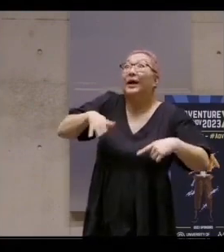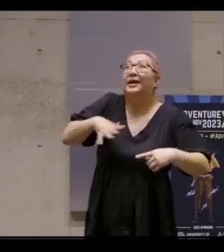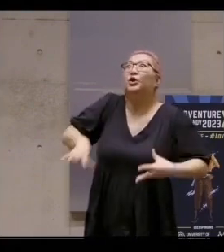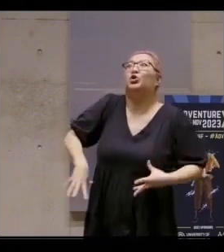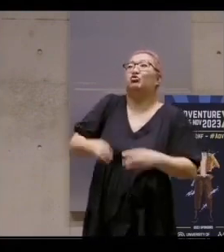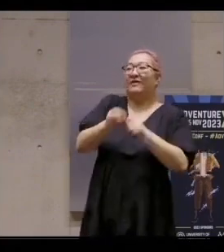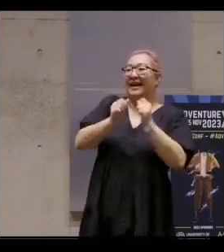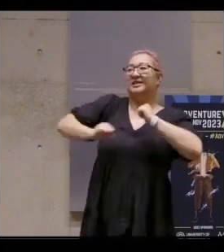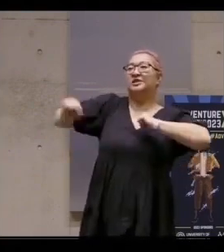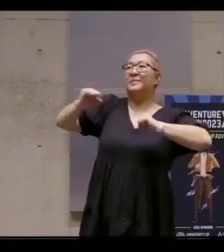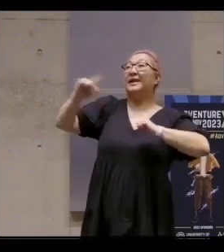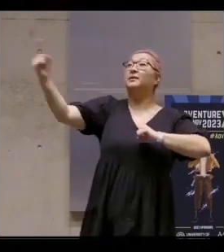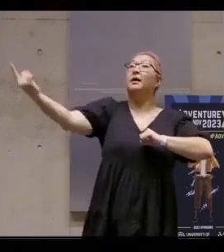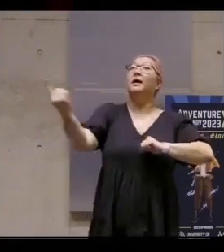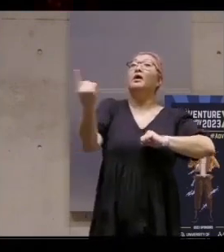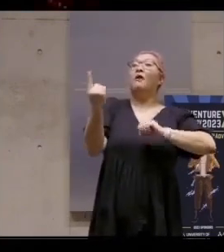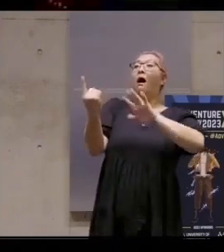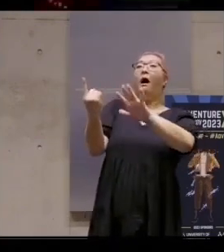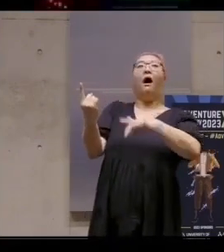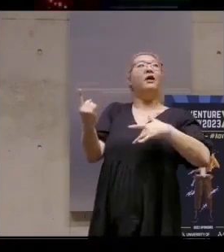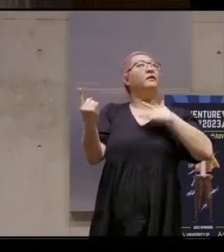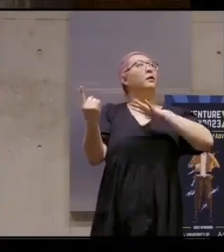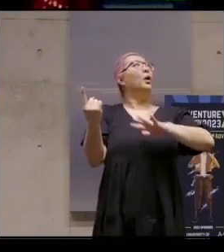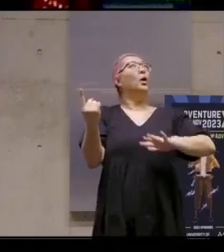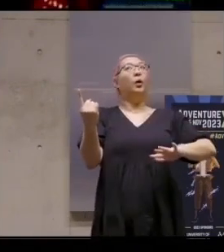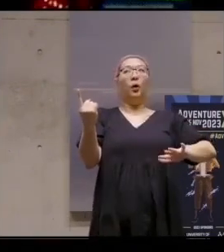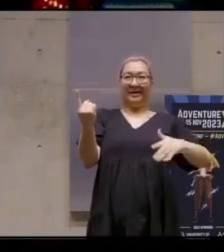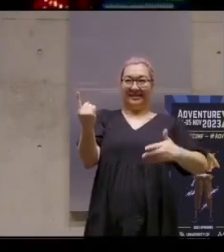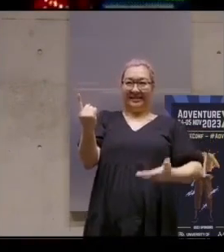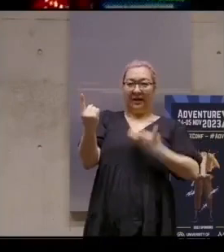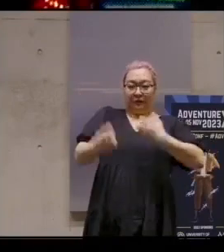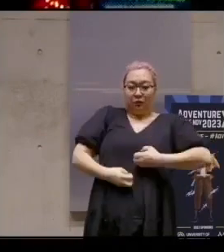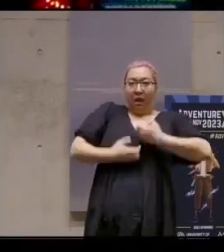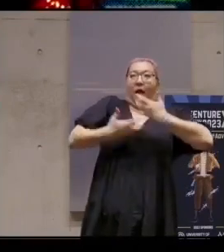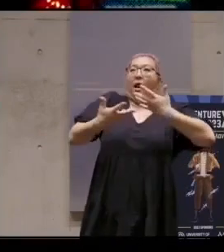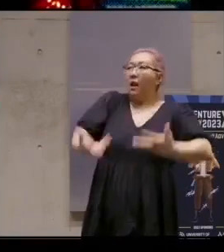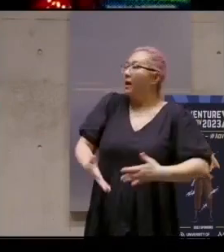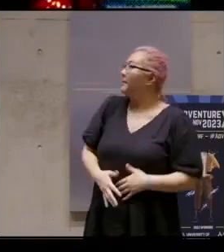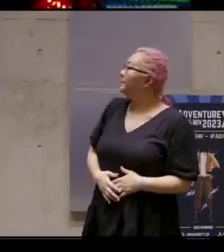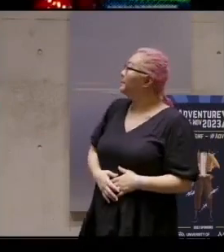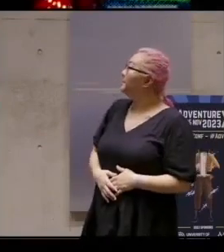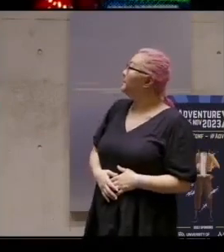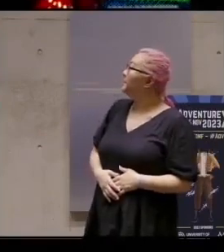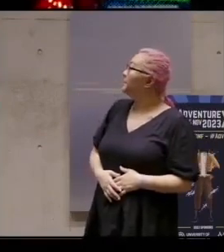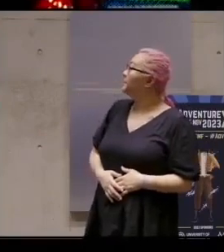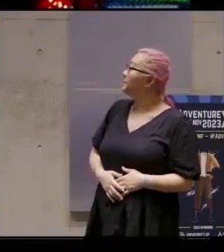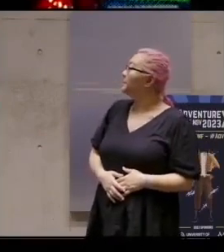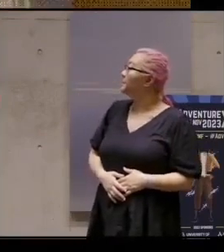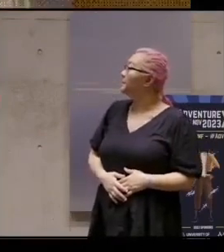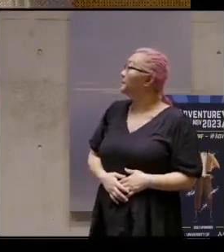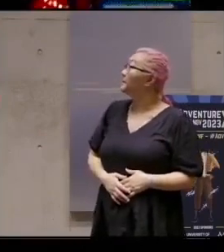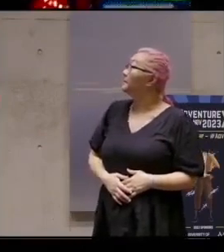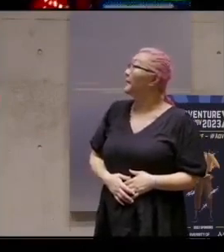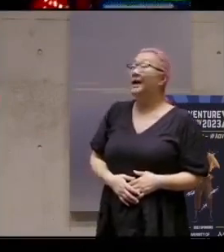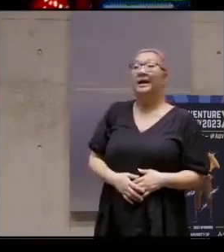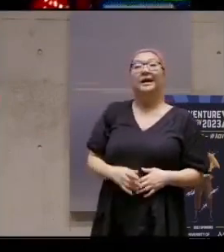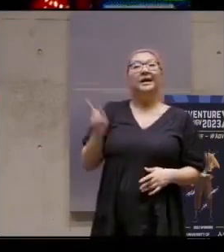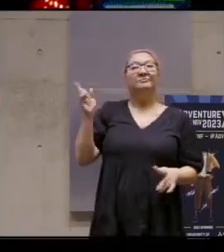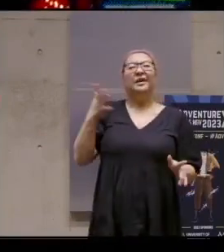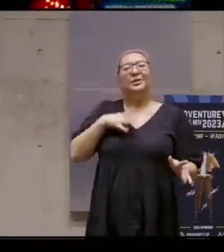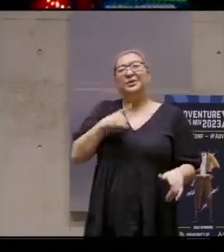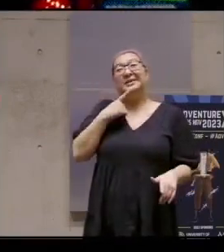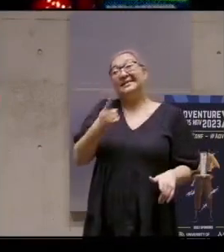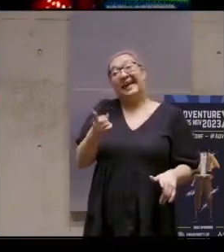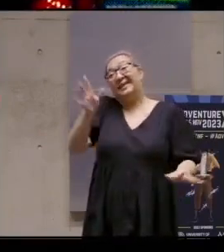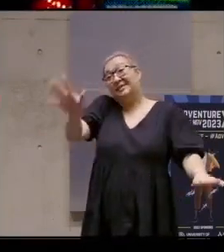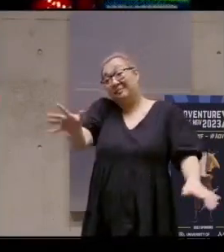vulnerable. So this you're going to need to fake. The actor does need to feel like they are in good hands